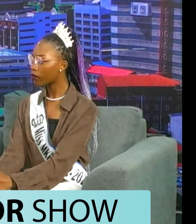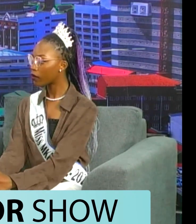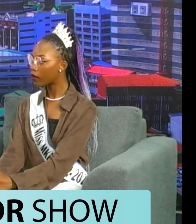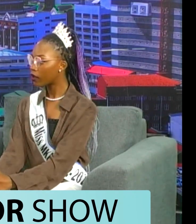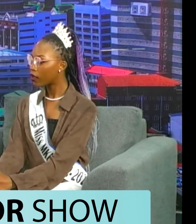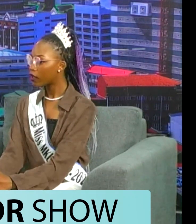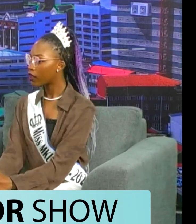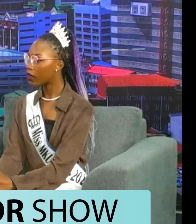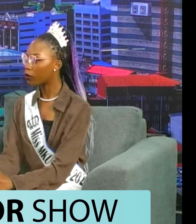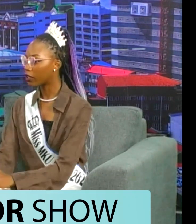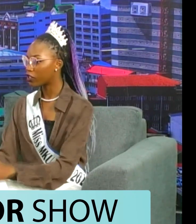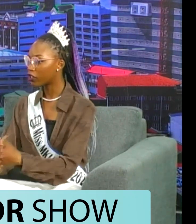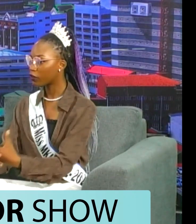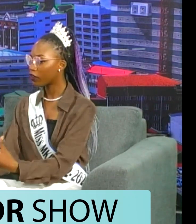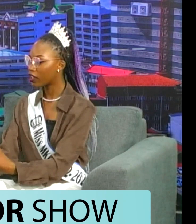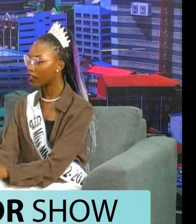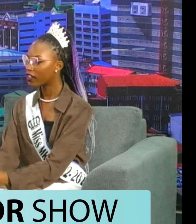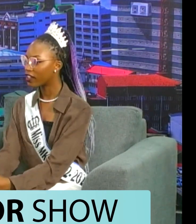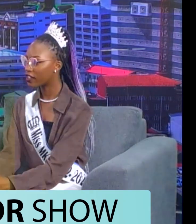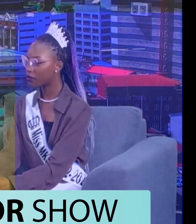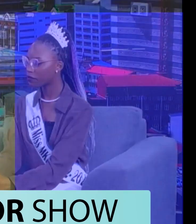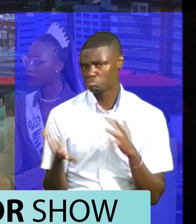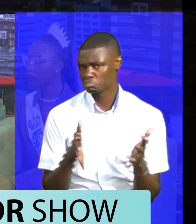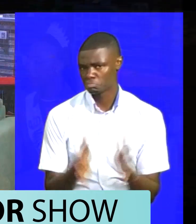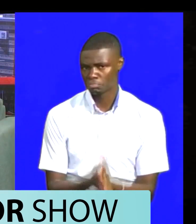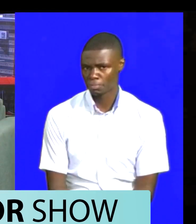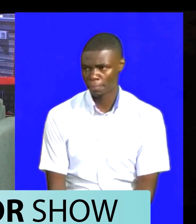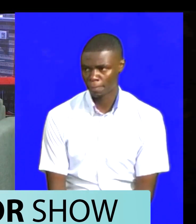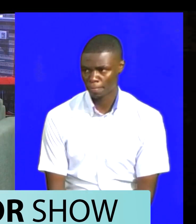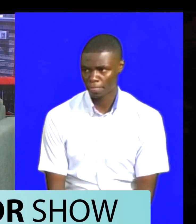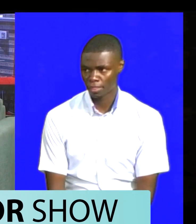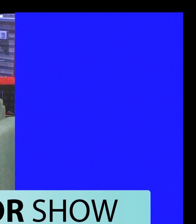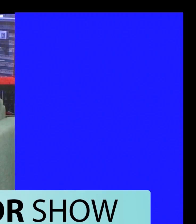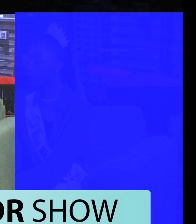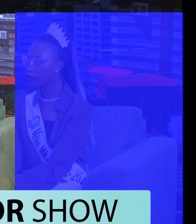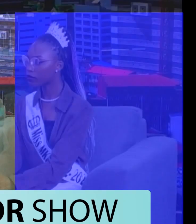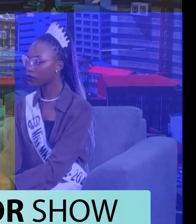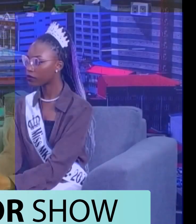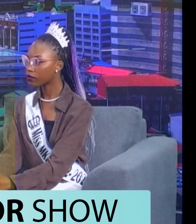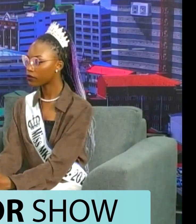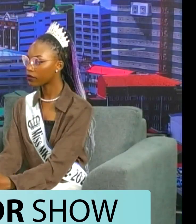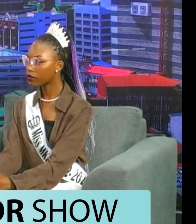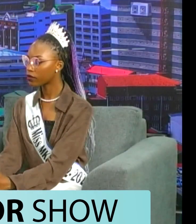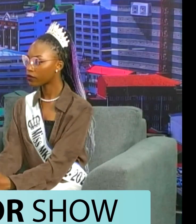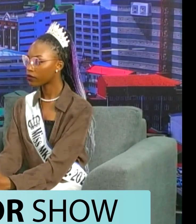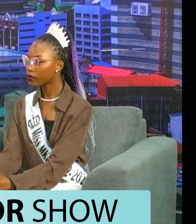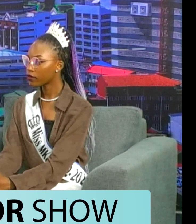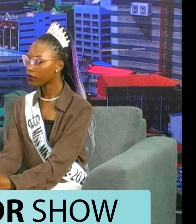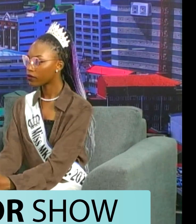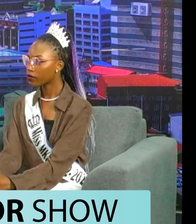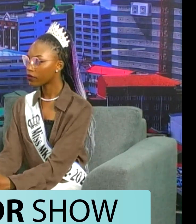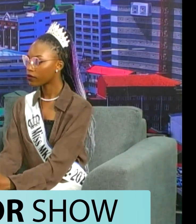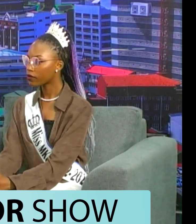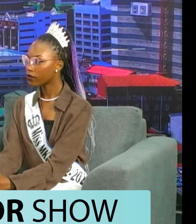competition? Competition. Do you compete alone or with girls or with men?